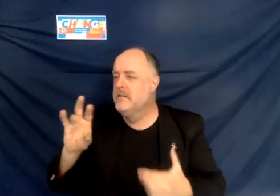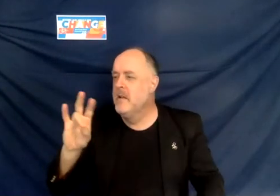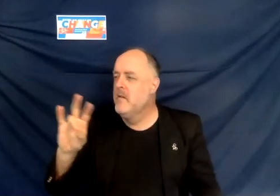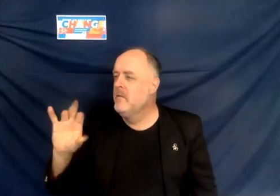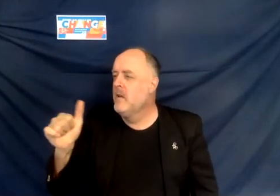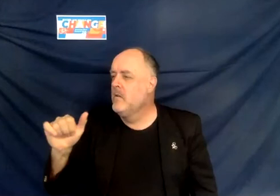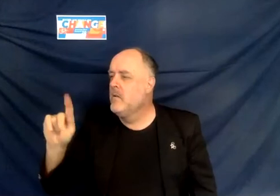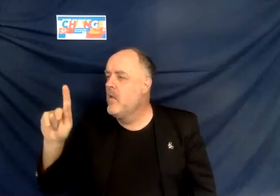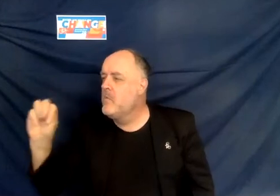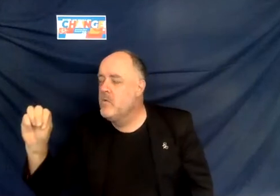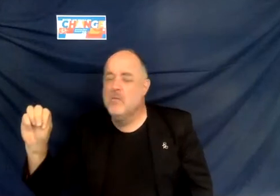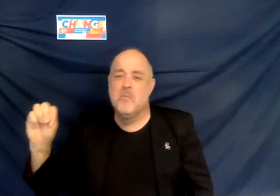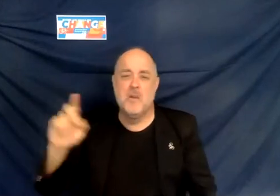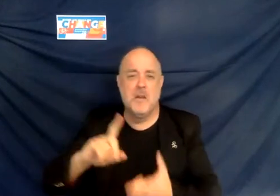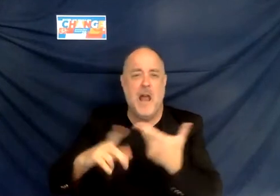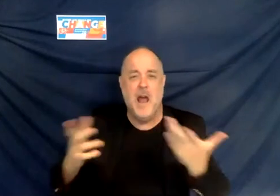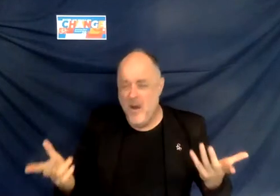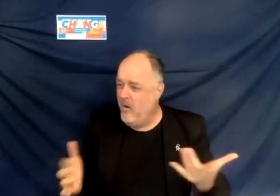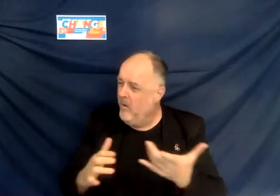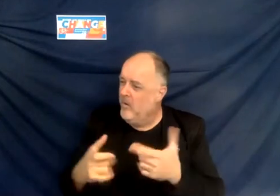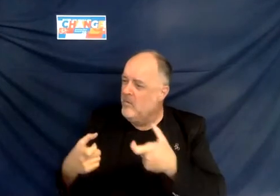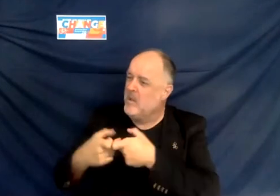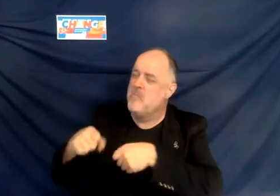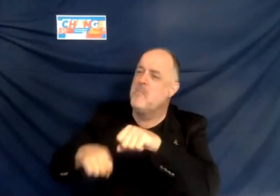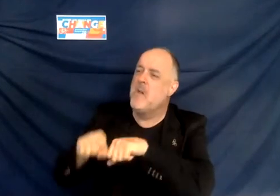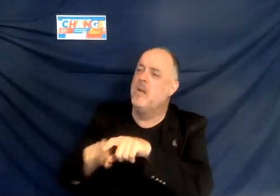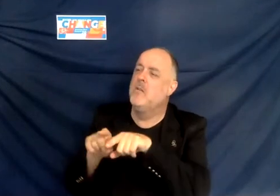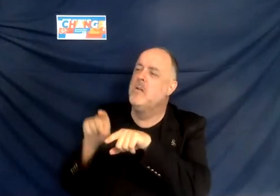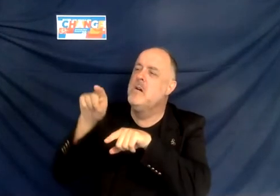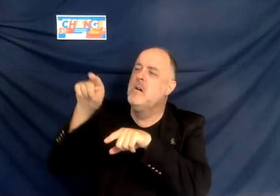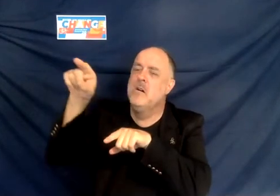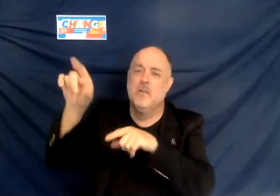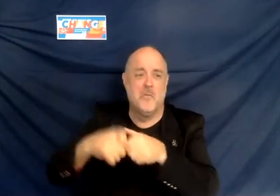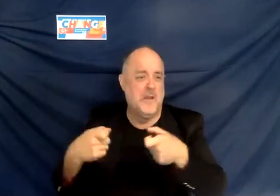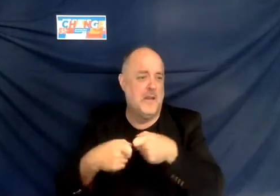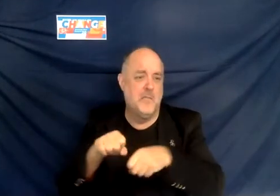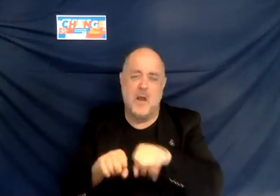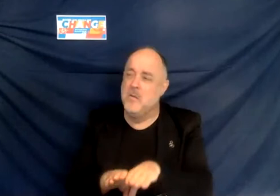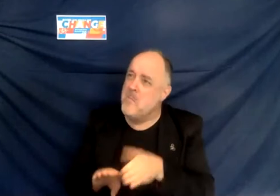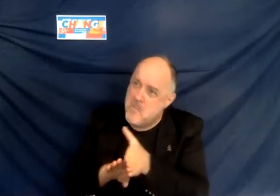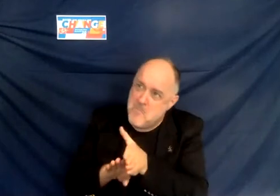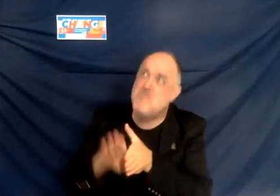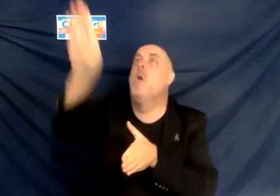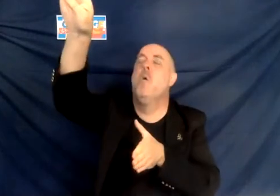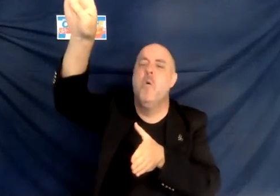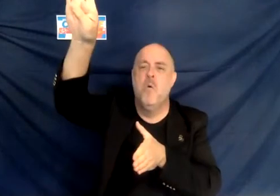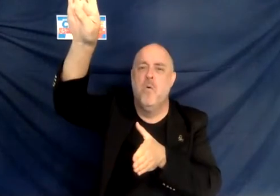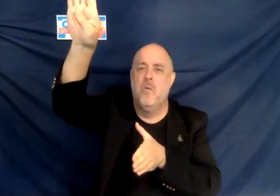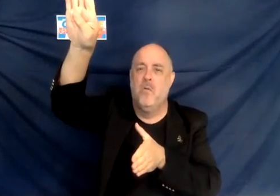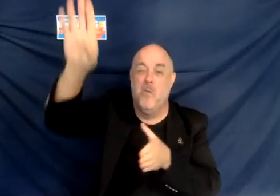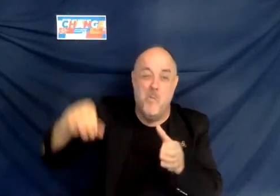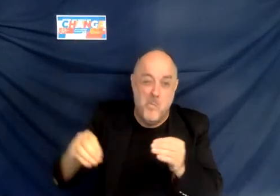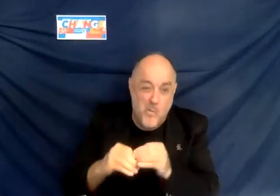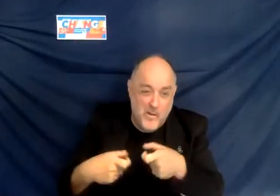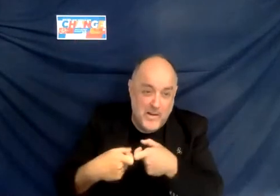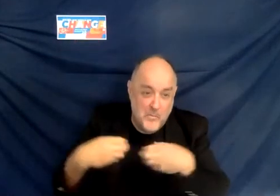kilometers, suddenly they're making it by electric bike instead. And so the sales of electric bikes continue to skyrocket. They now outsell regular